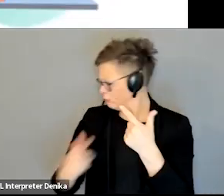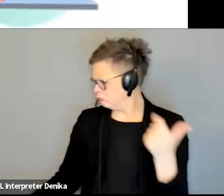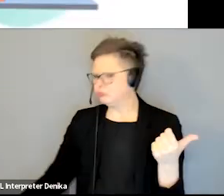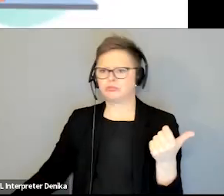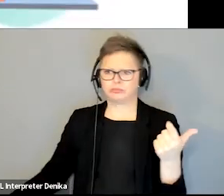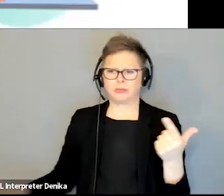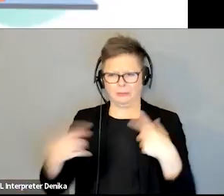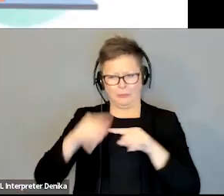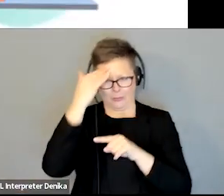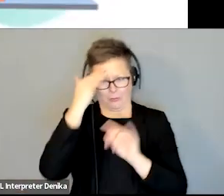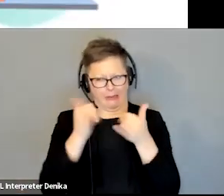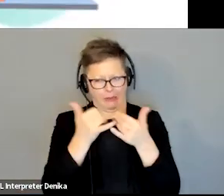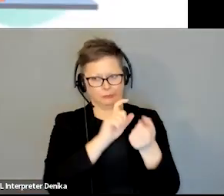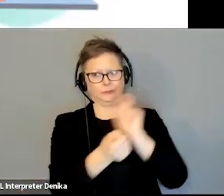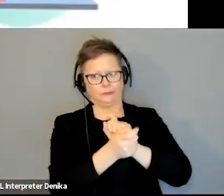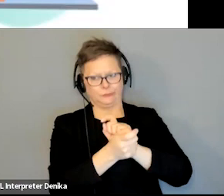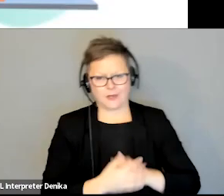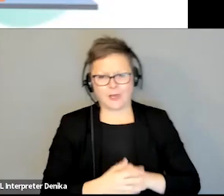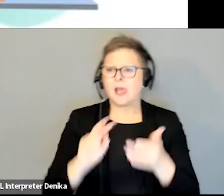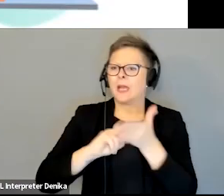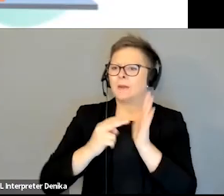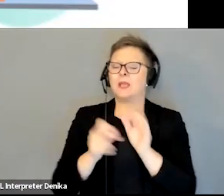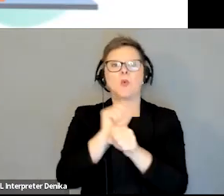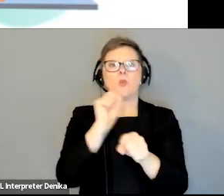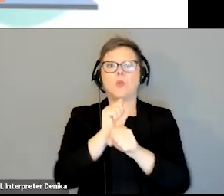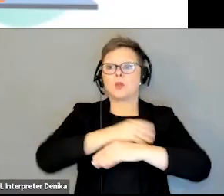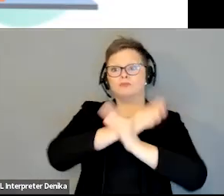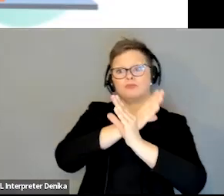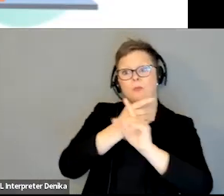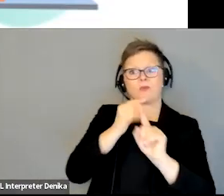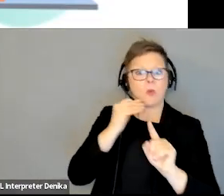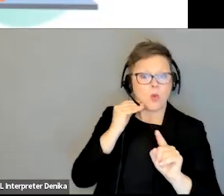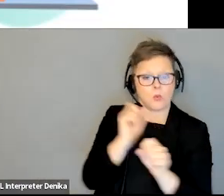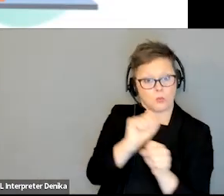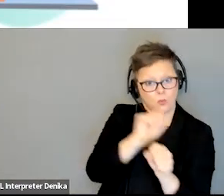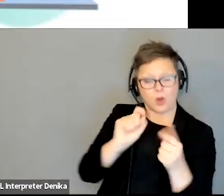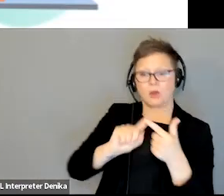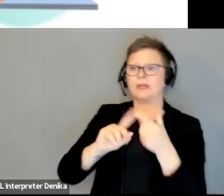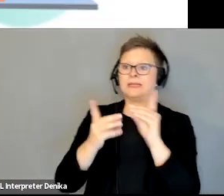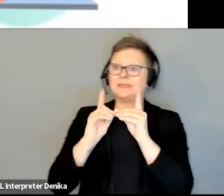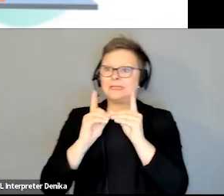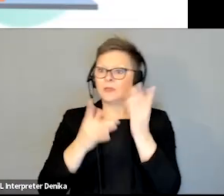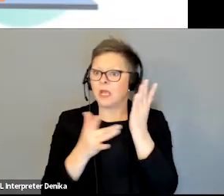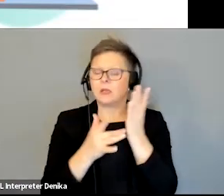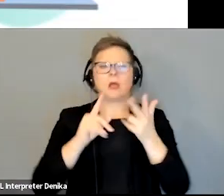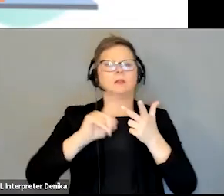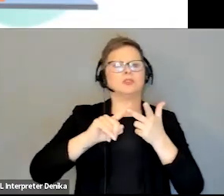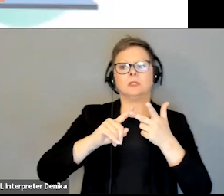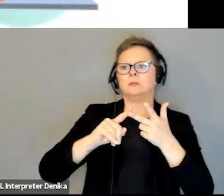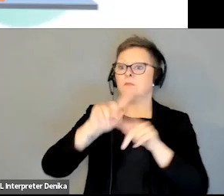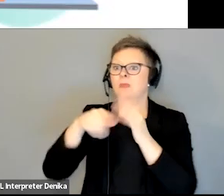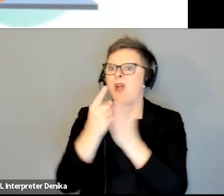with these by now. So they included an increase in remote working arrangements, increased use of digital technologies, and more flexible